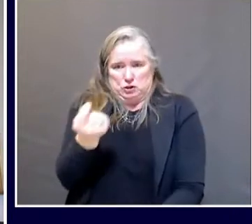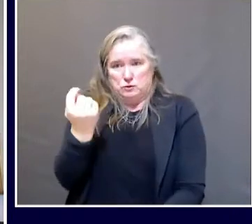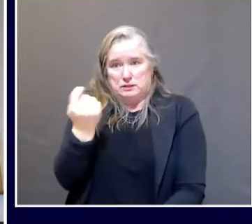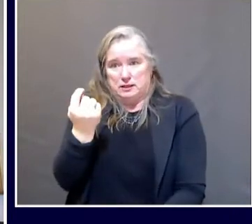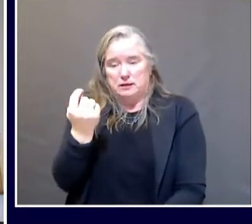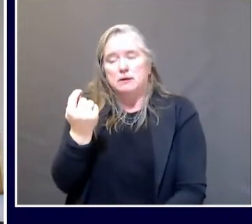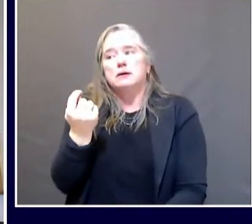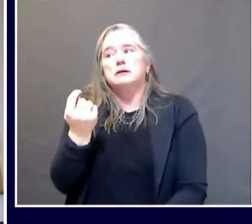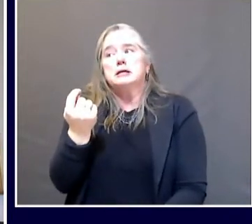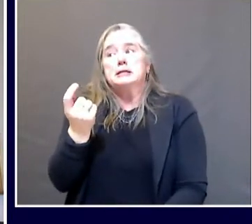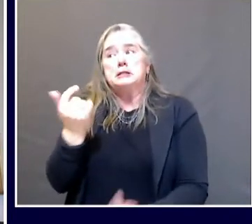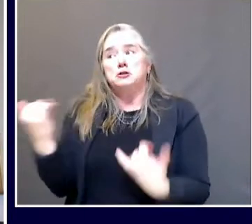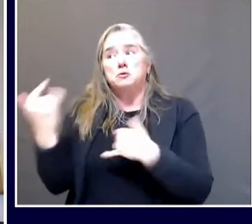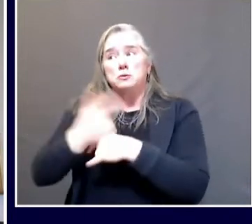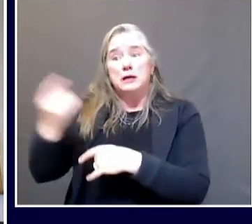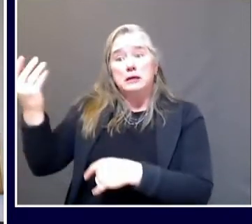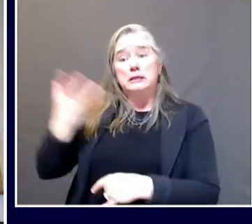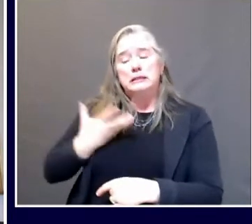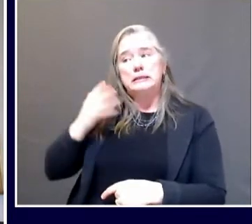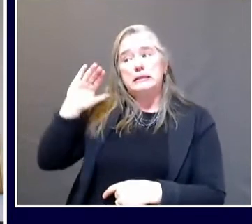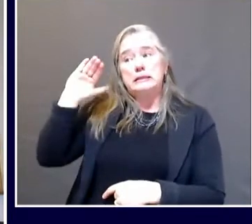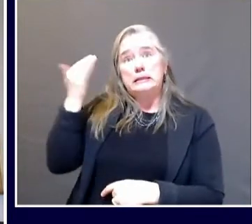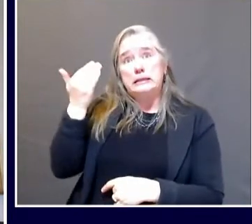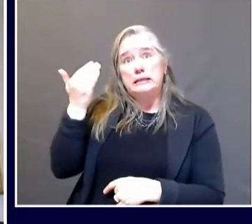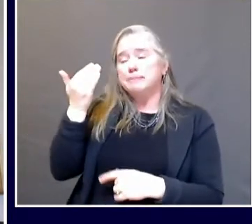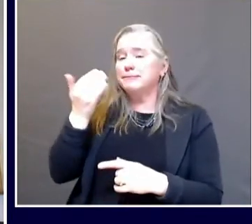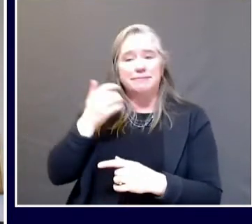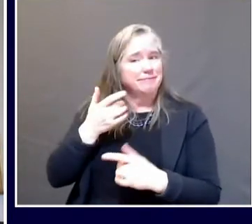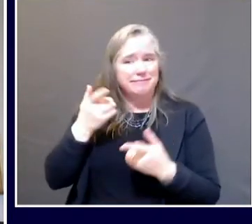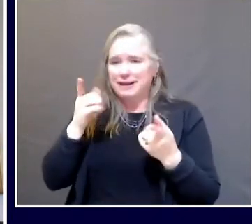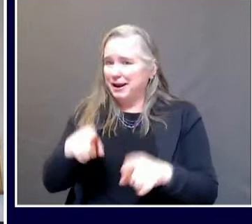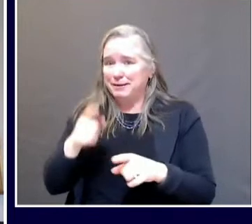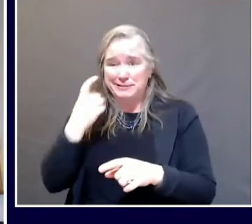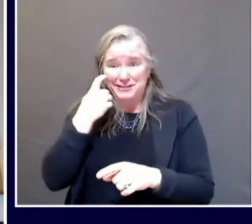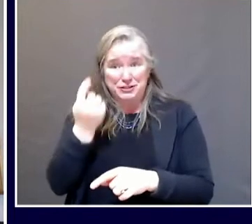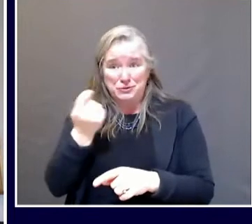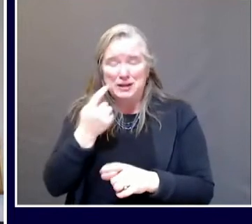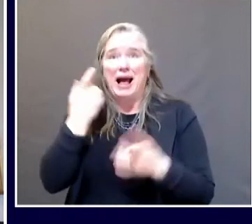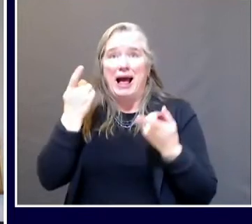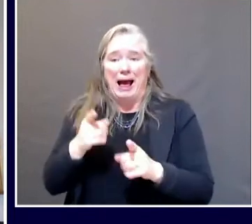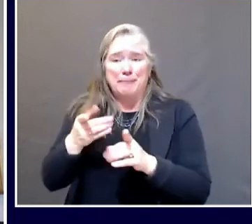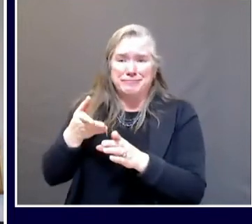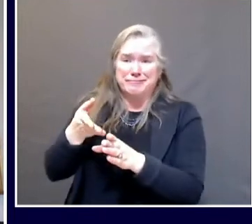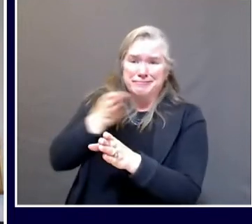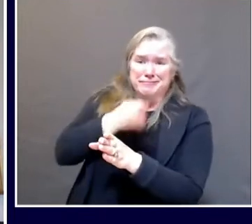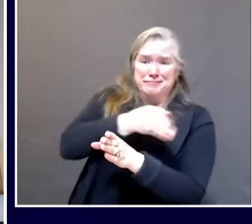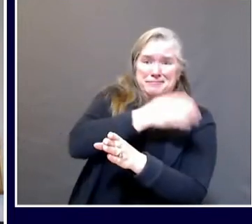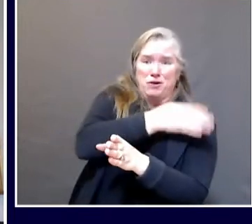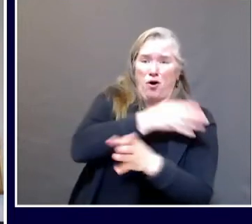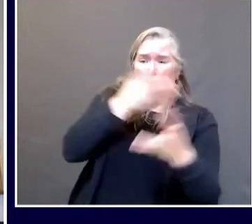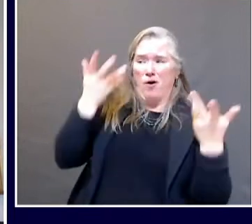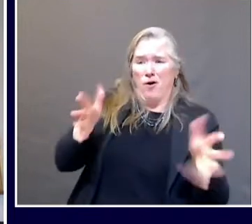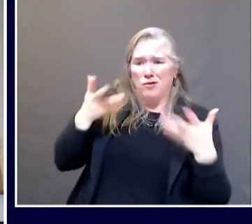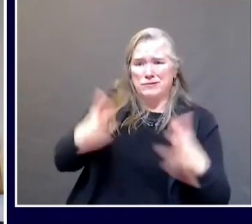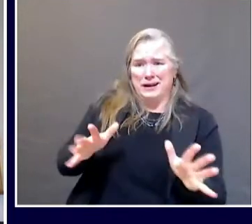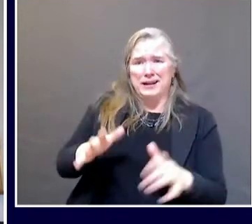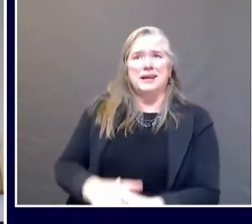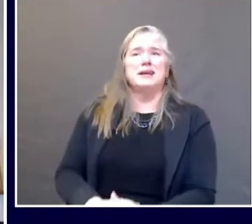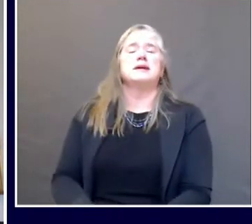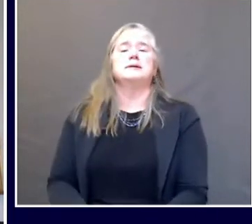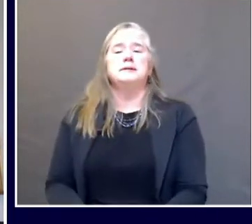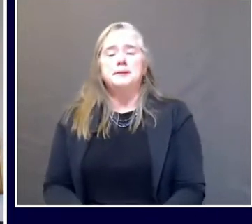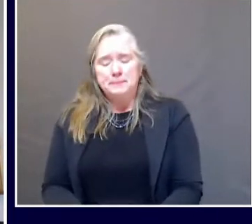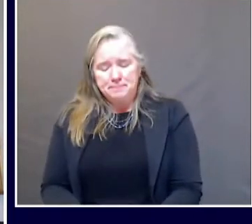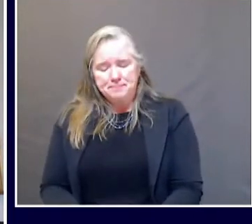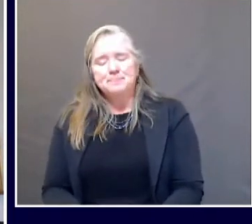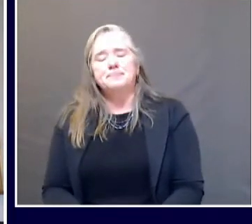ago. And that is that. News, okay. And I have a question from a listener